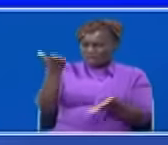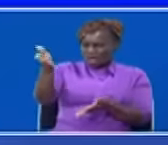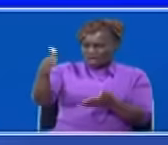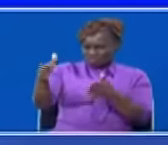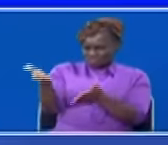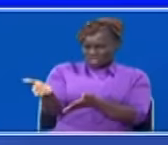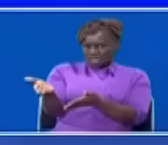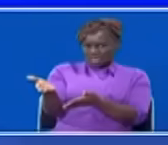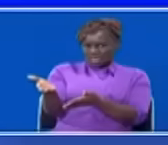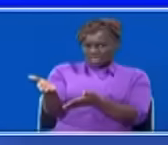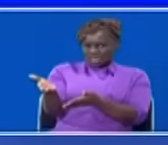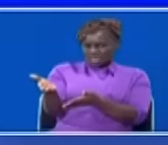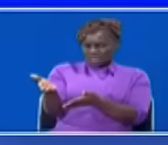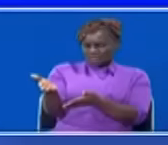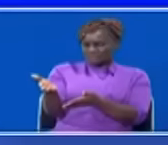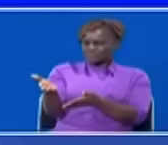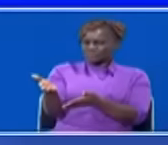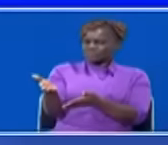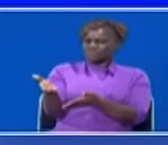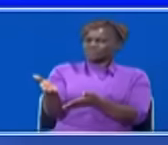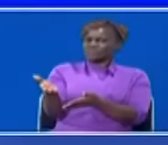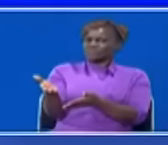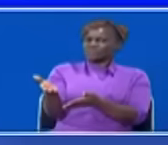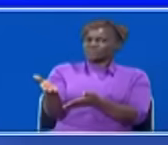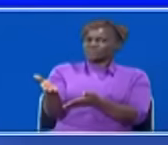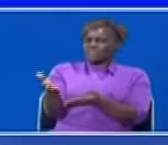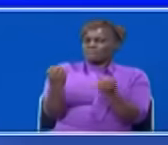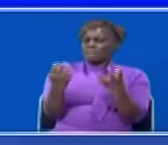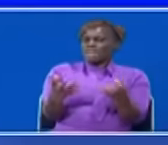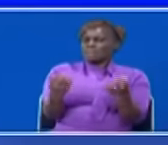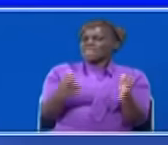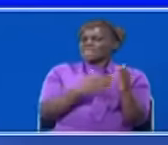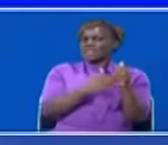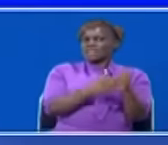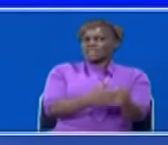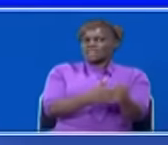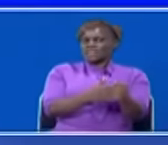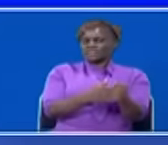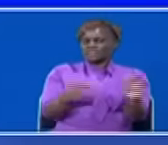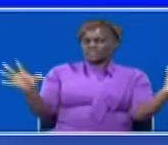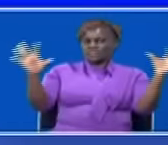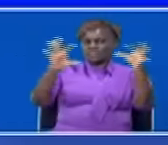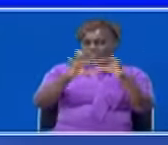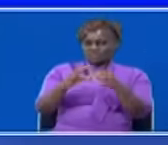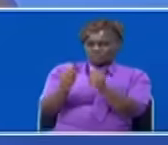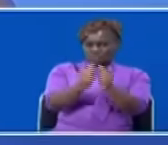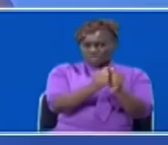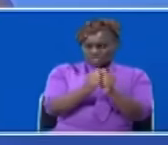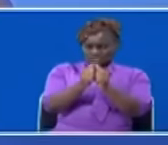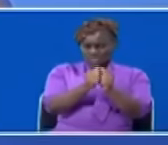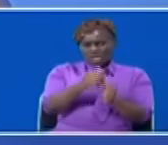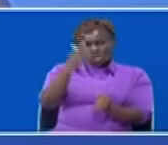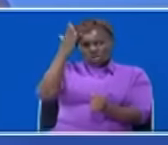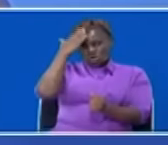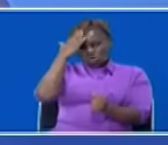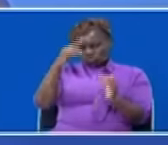who are attempting to personalize this matter is that many leaders in this party have come together, they have